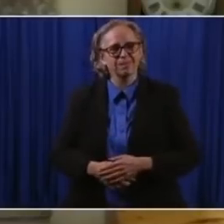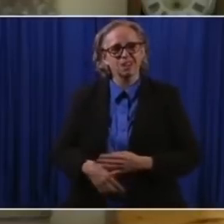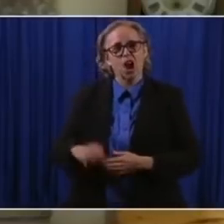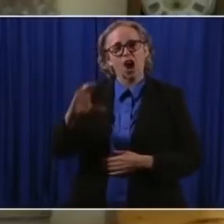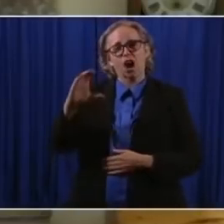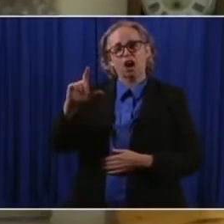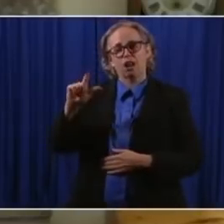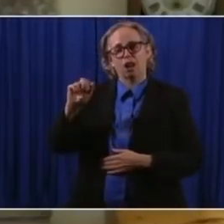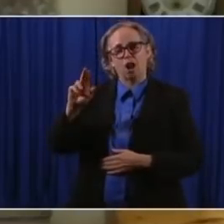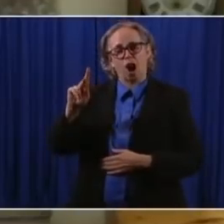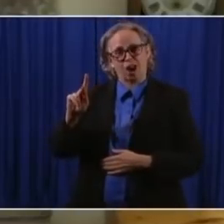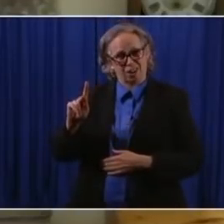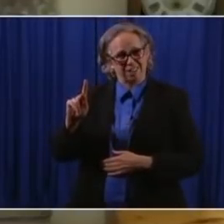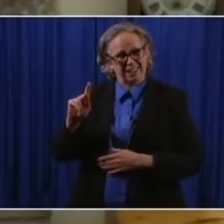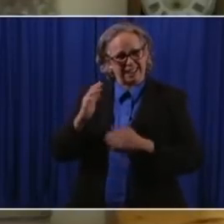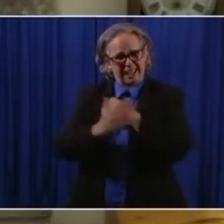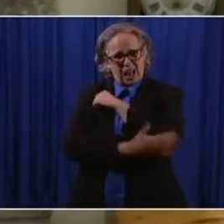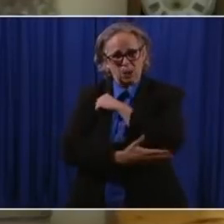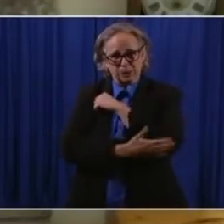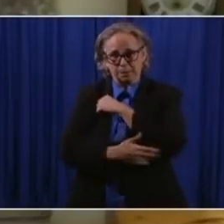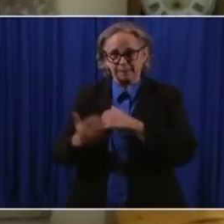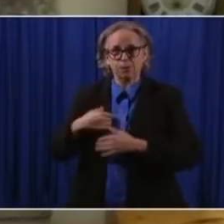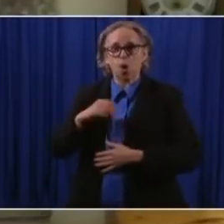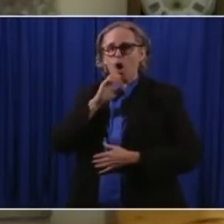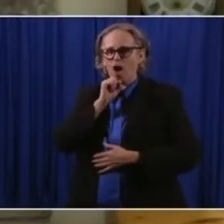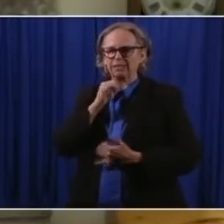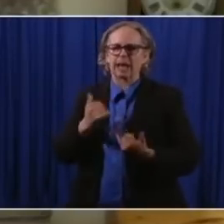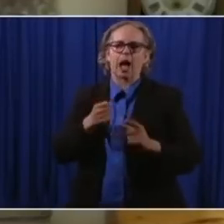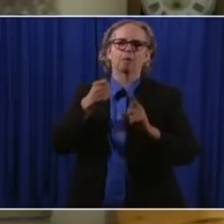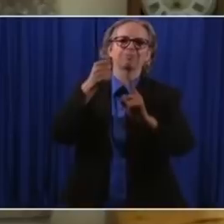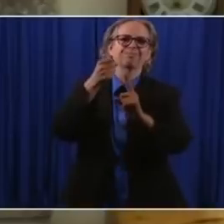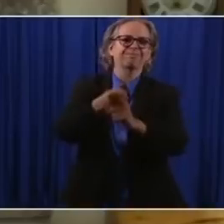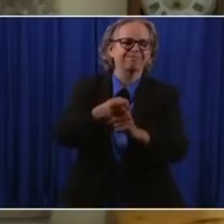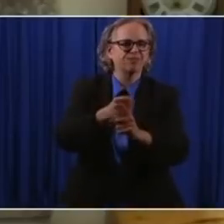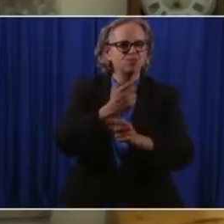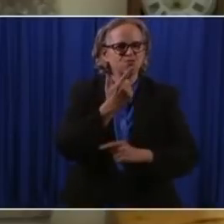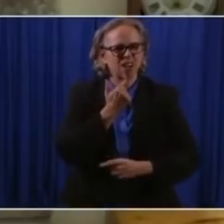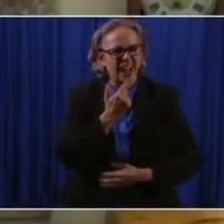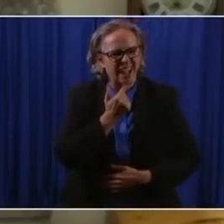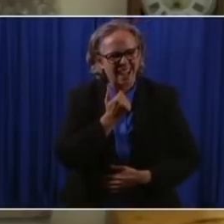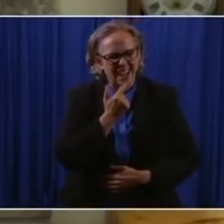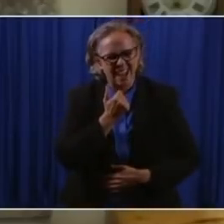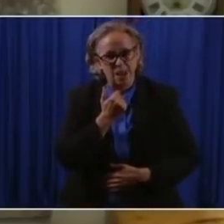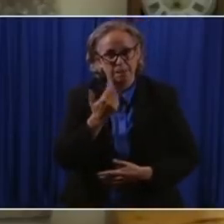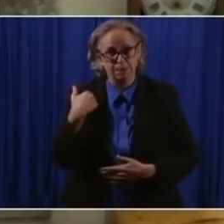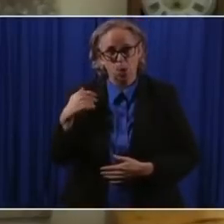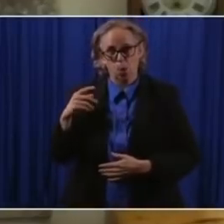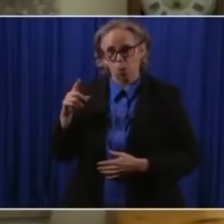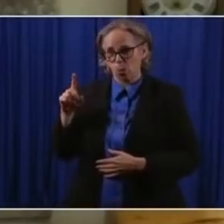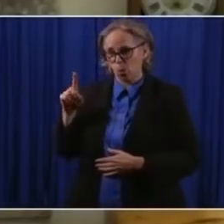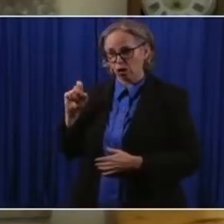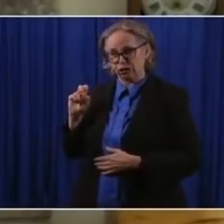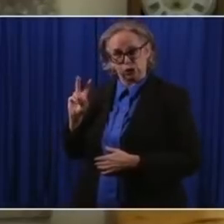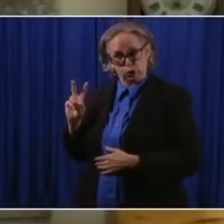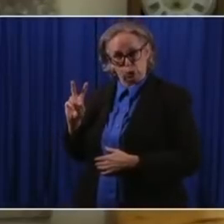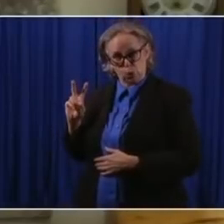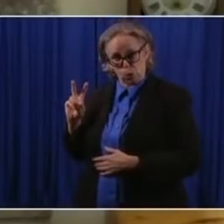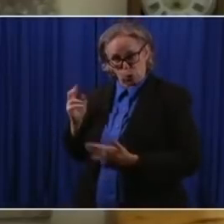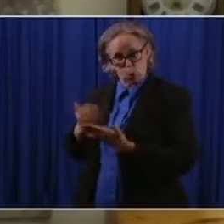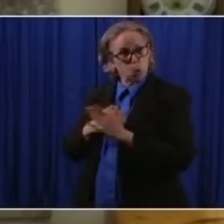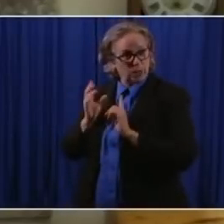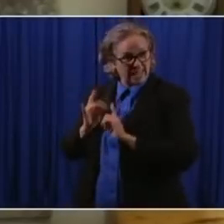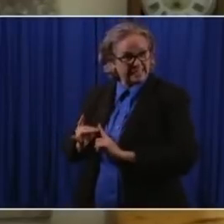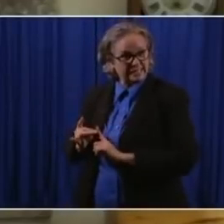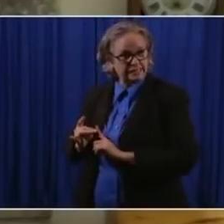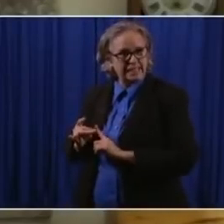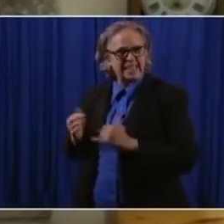4 indicators and the CDC's threshold for high incidence. They are at 102. They've had 137 new cases